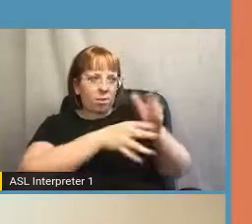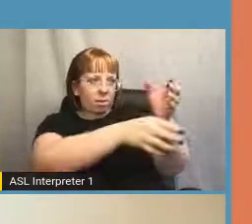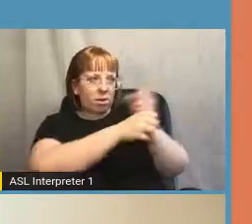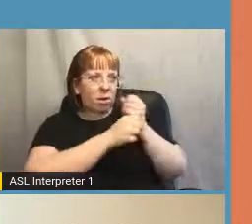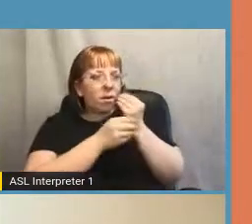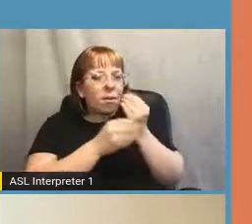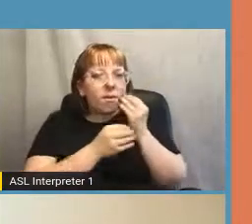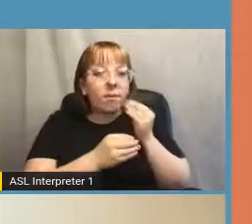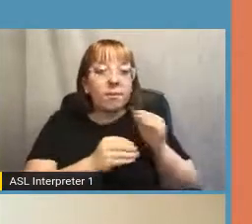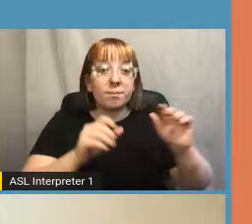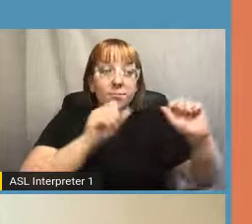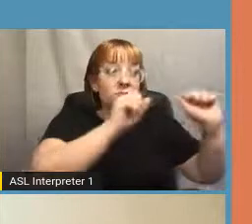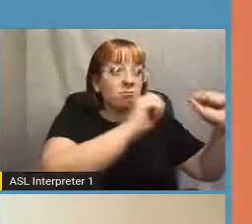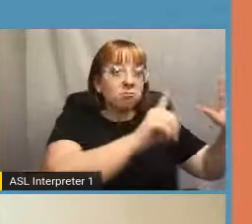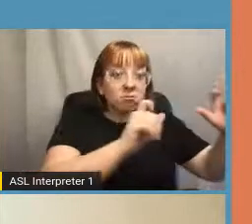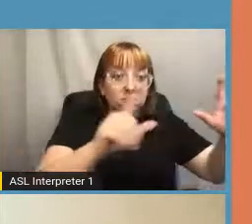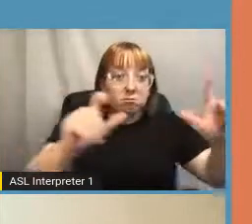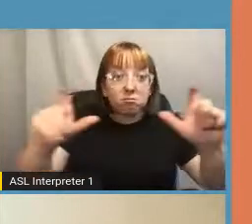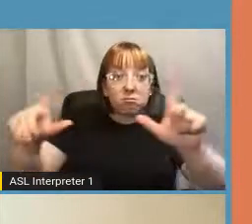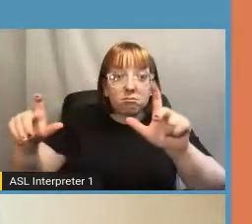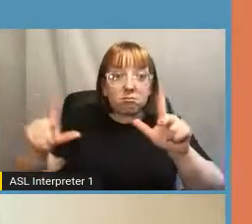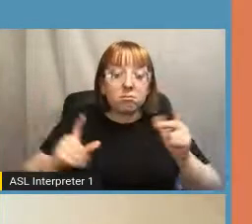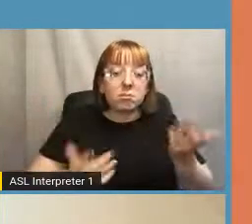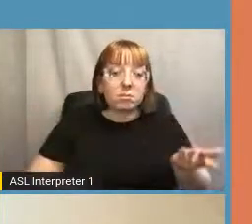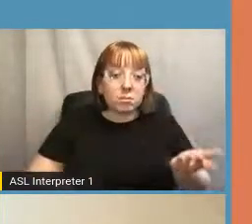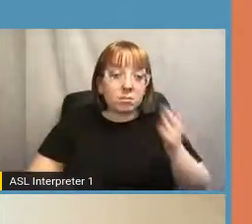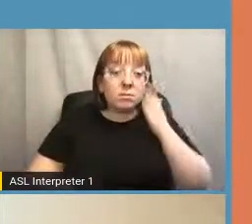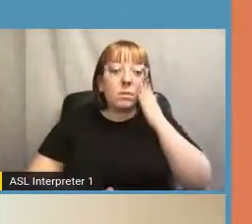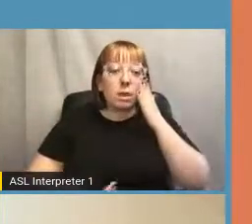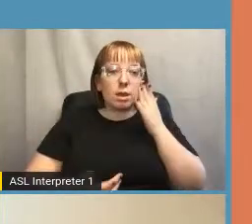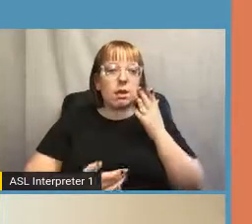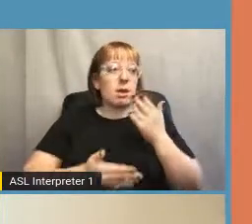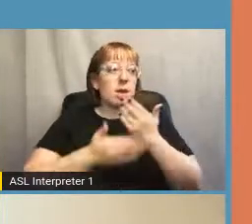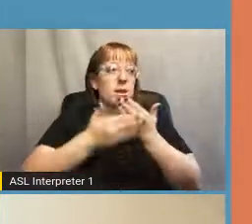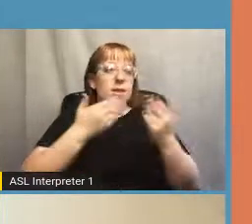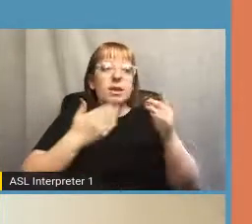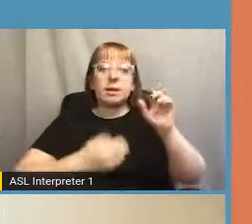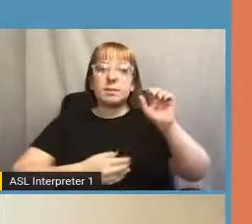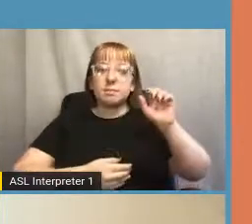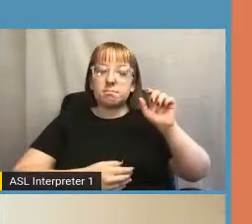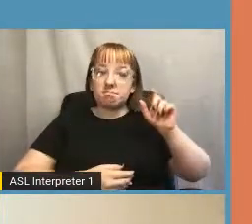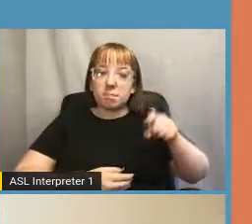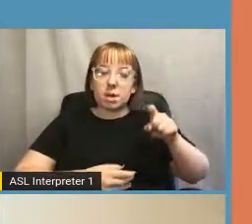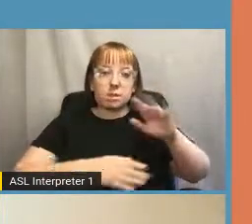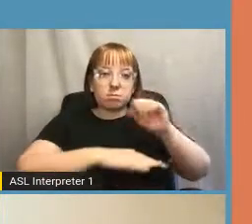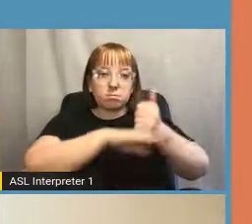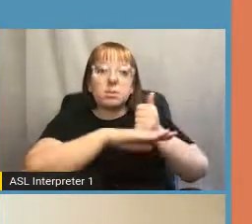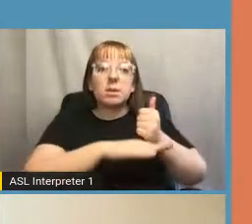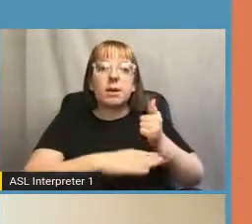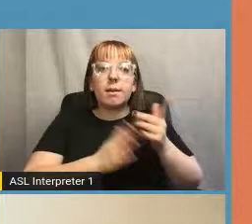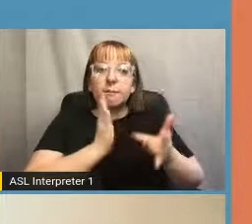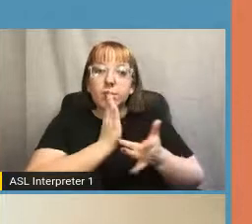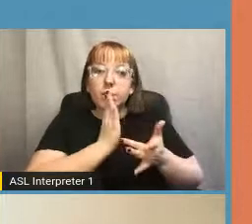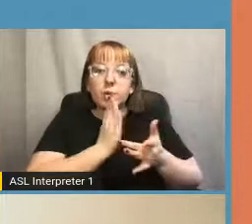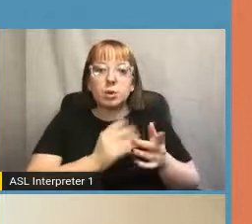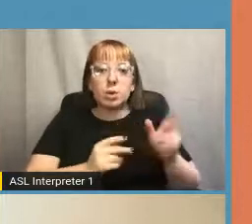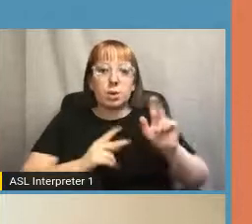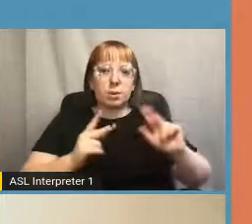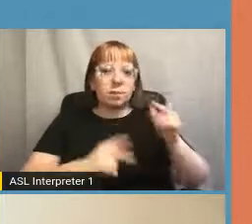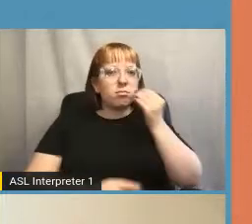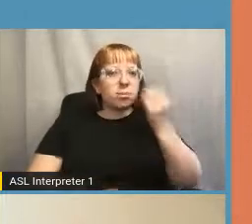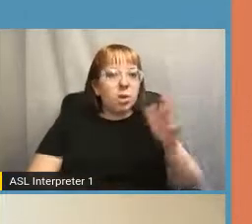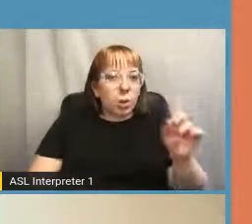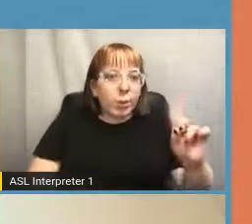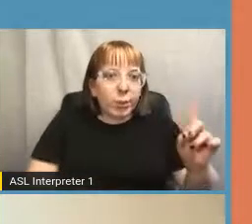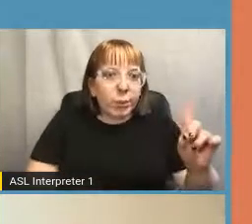there placards? Are there, things you need to create virtually that would let people know that where they're at versus where